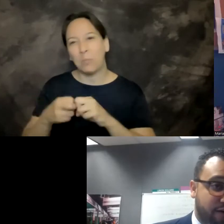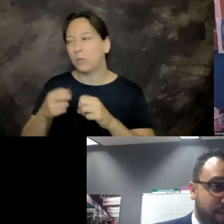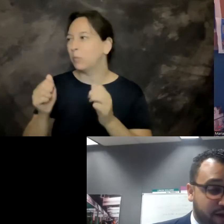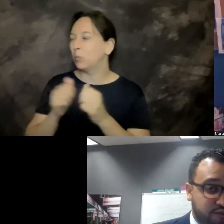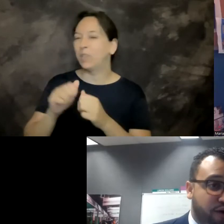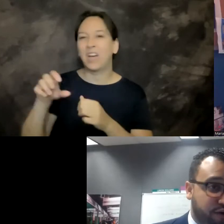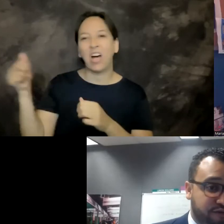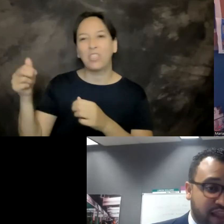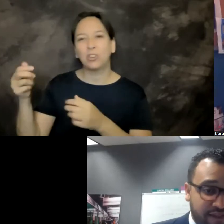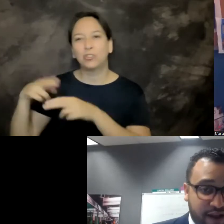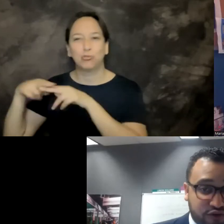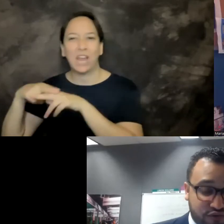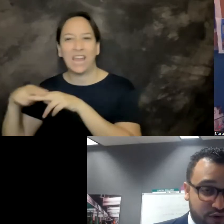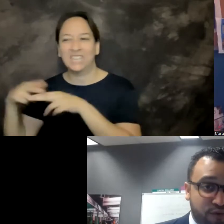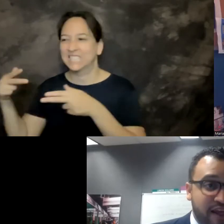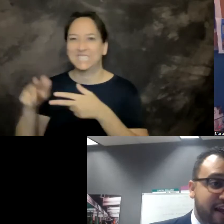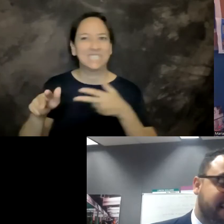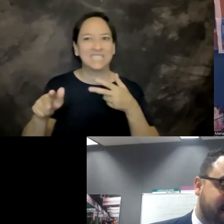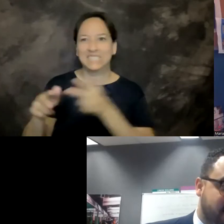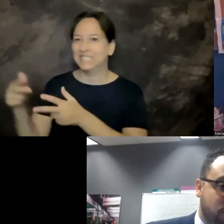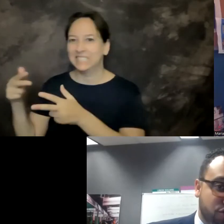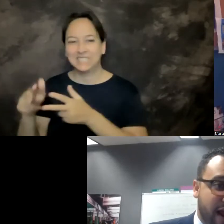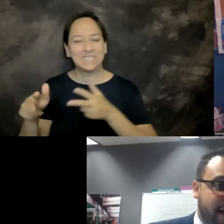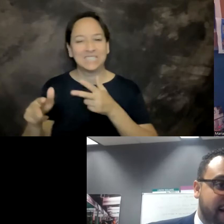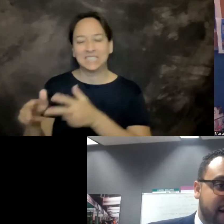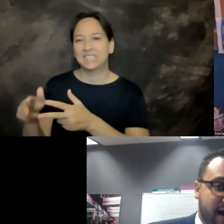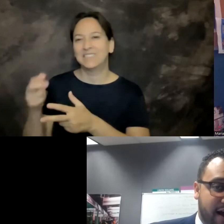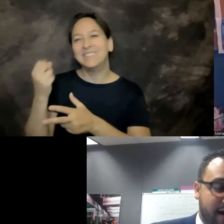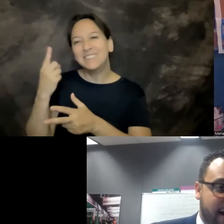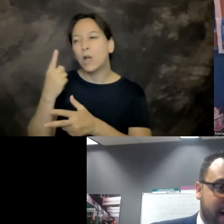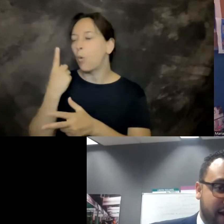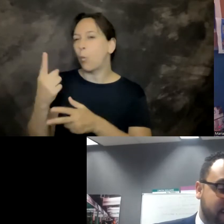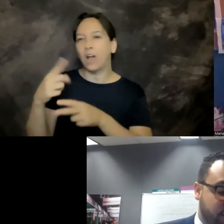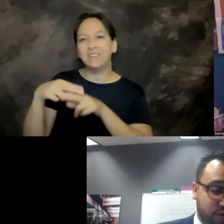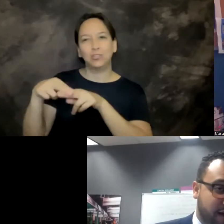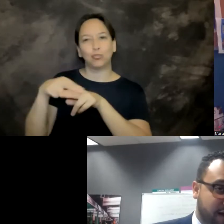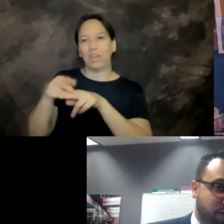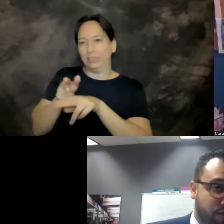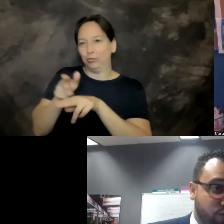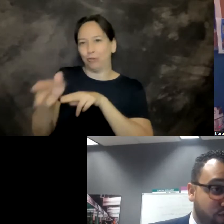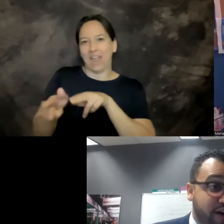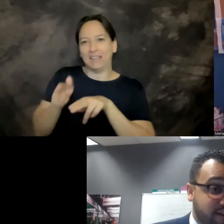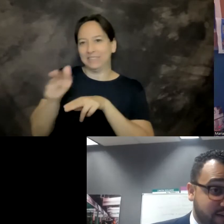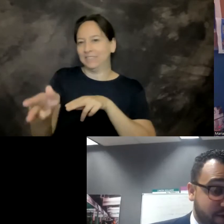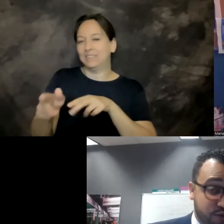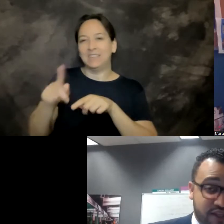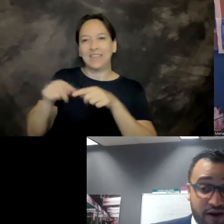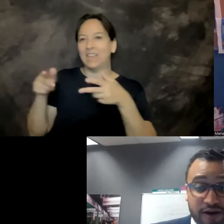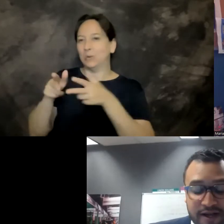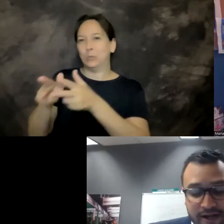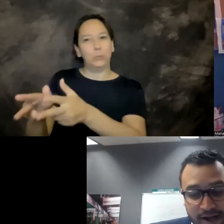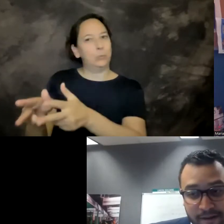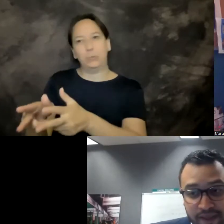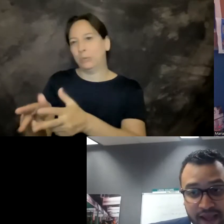that area, because part of the line that goes through is a single track area. So we've run into some issues